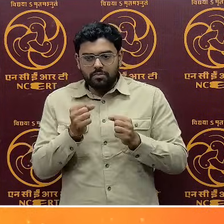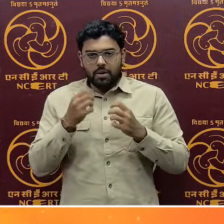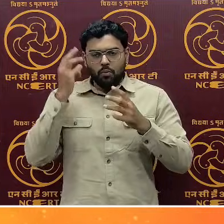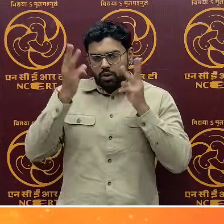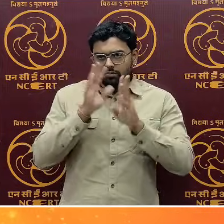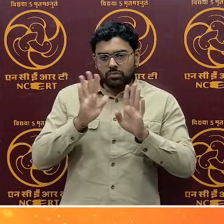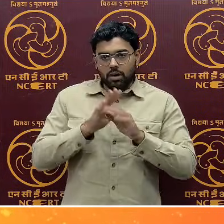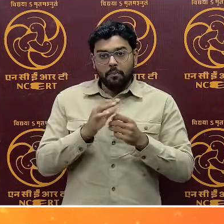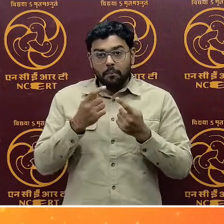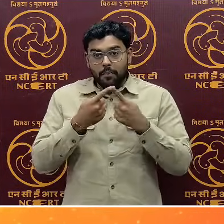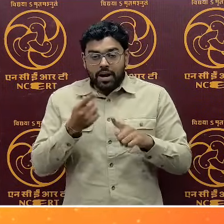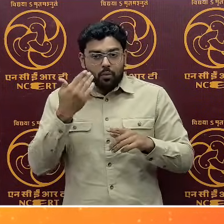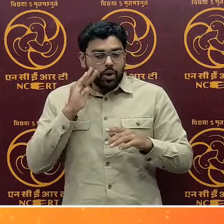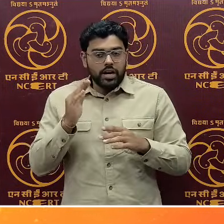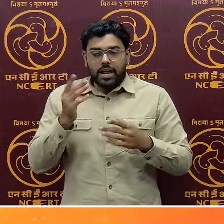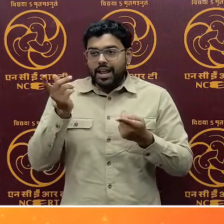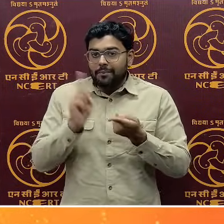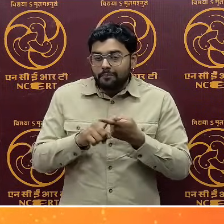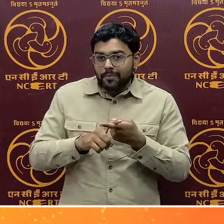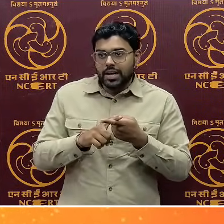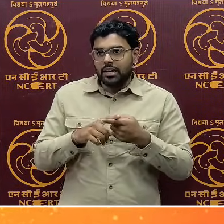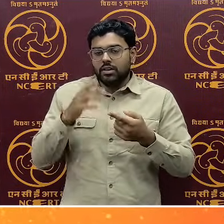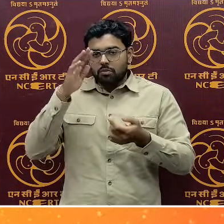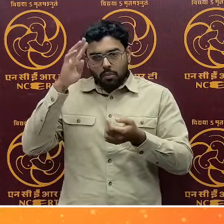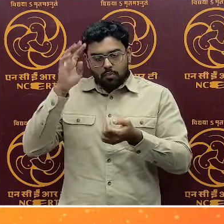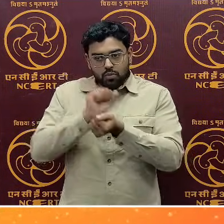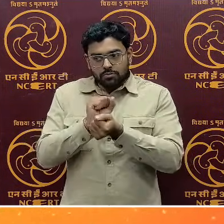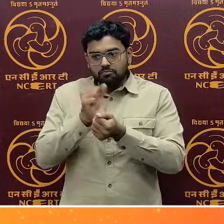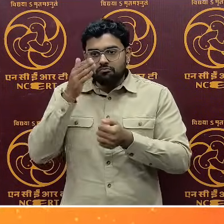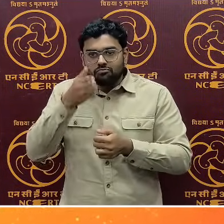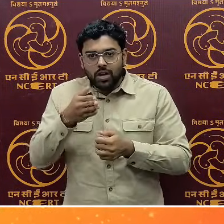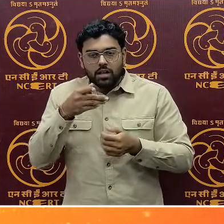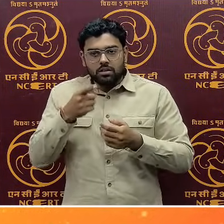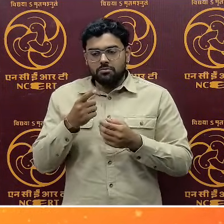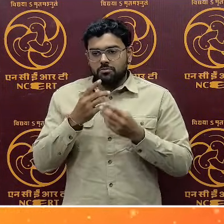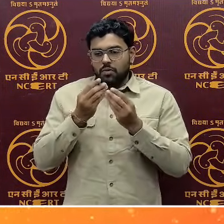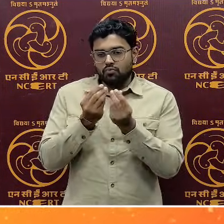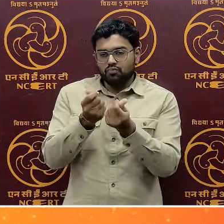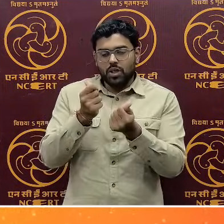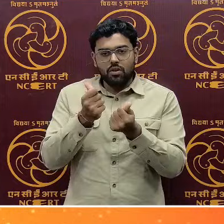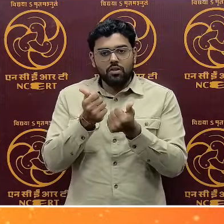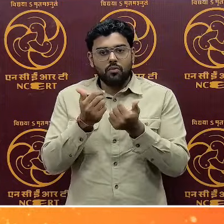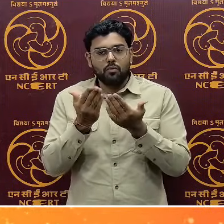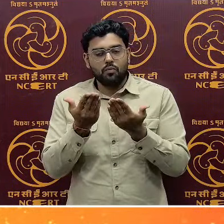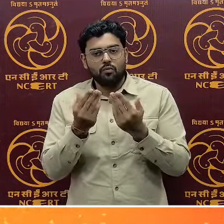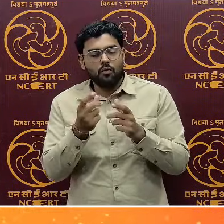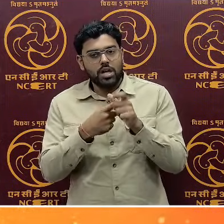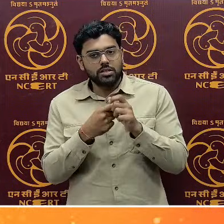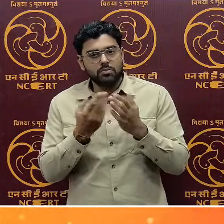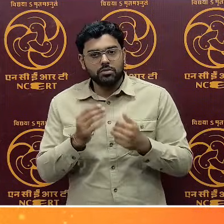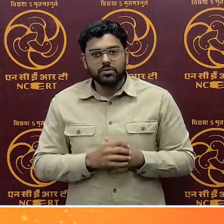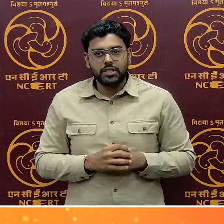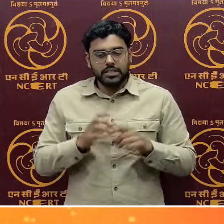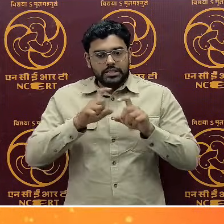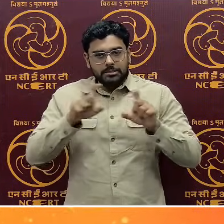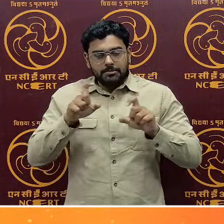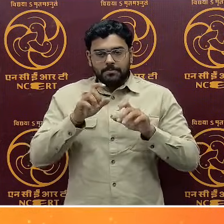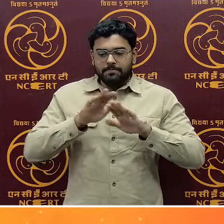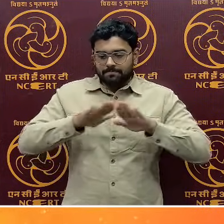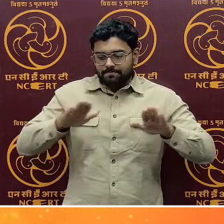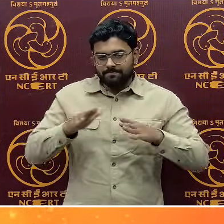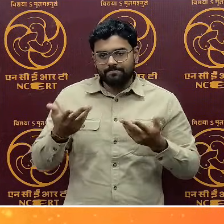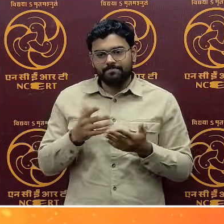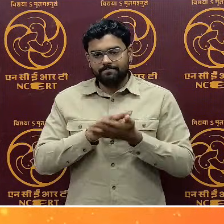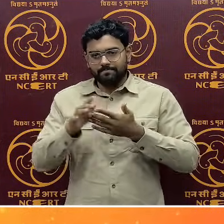worry. And whenever there is a case he couldn't solve, he just acted at once. Immediately he acted on it, cleared his desk, put on